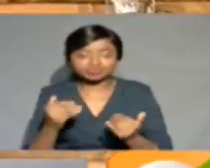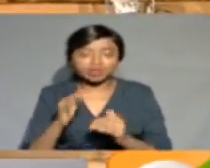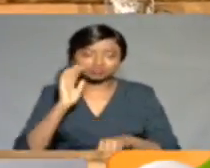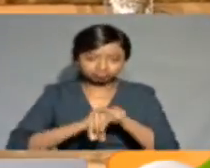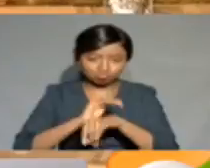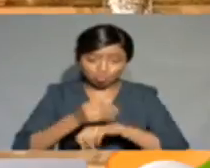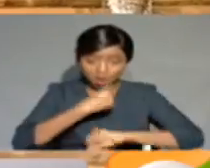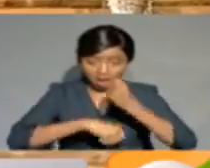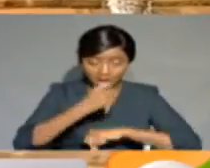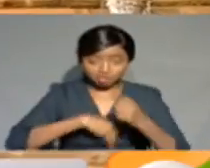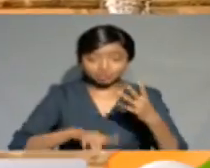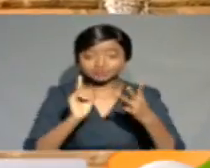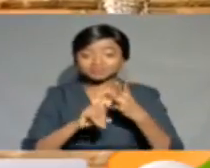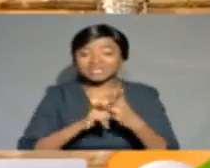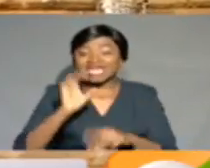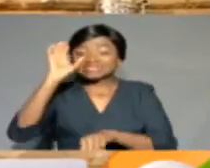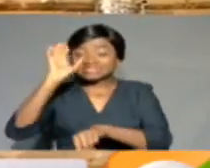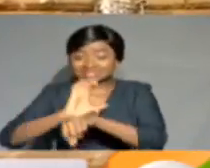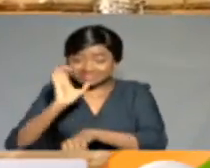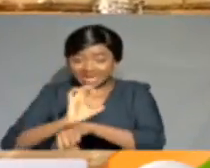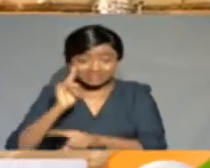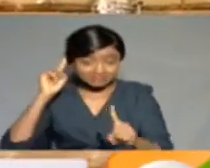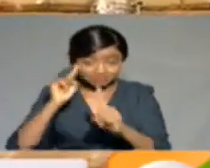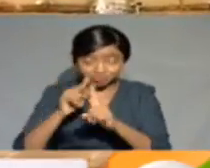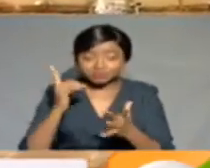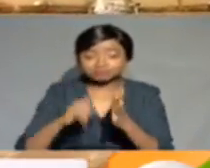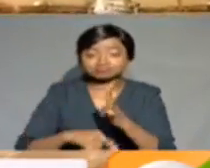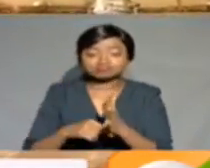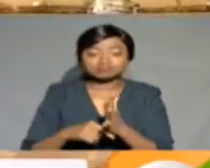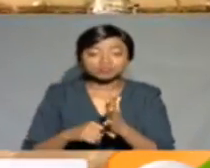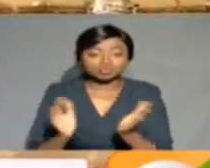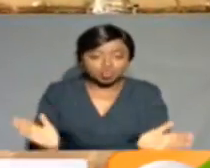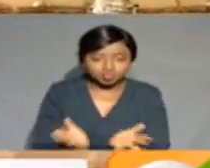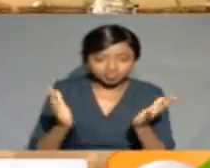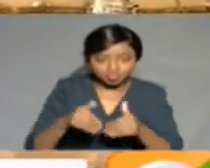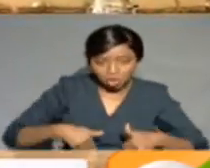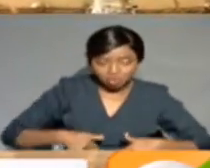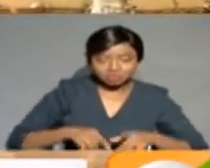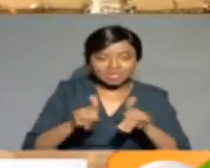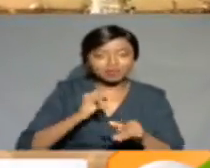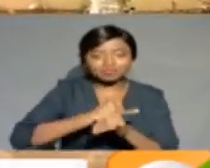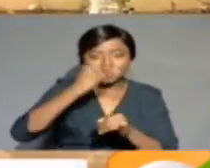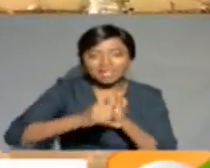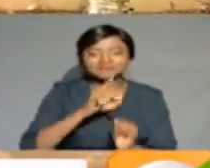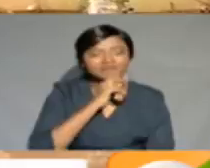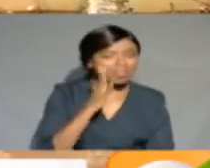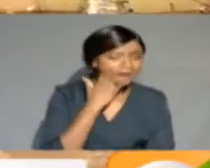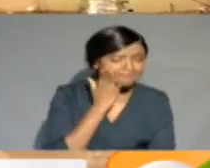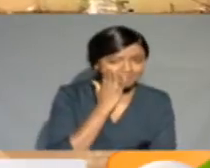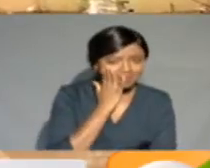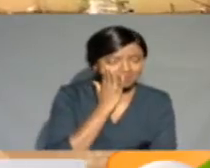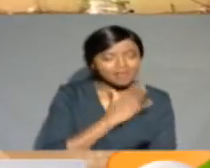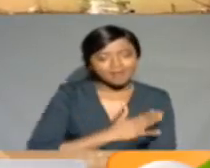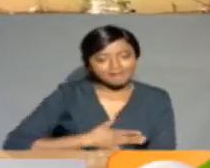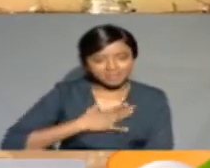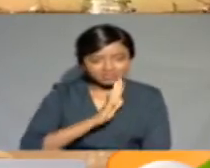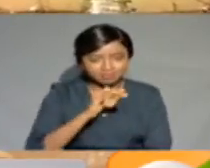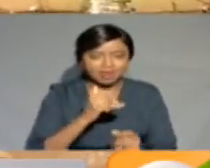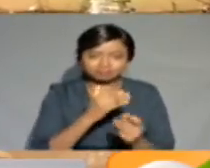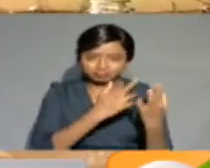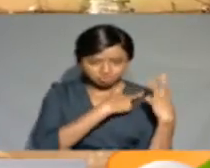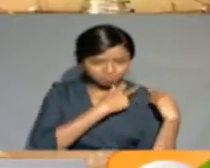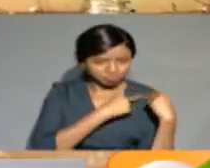should also play a big role to bring youth together and guide them on their social life. Lastly, our dear parents to take that